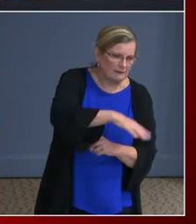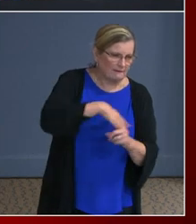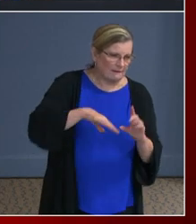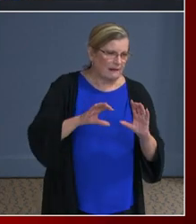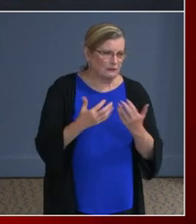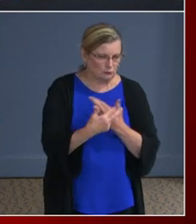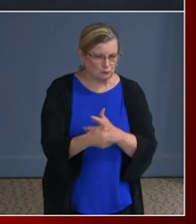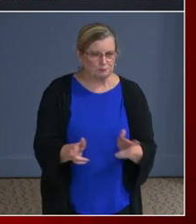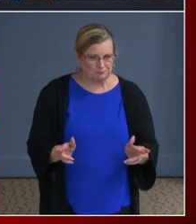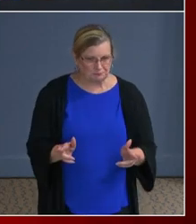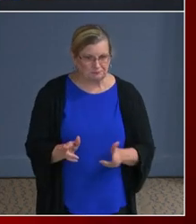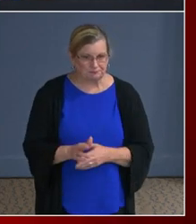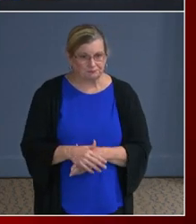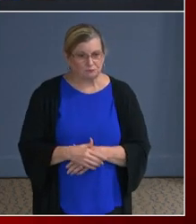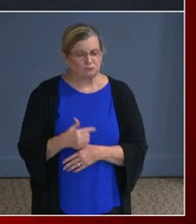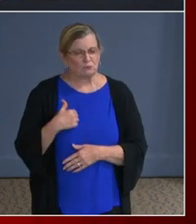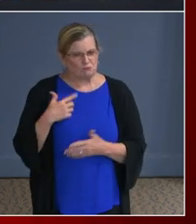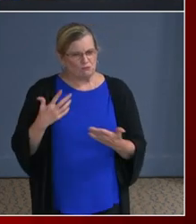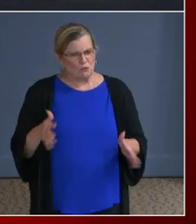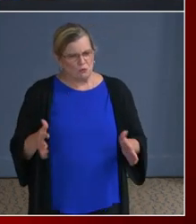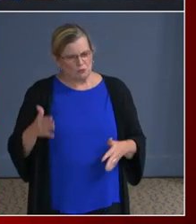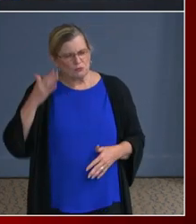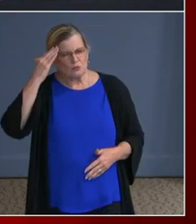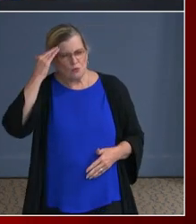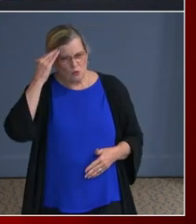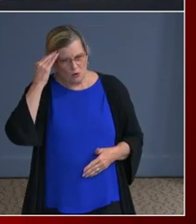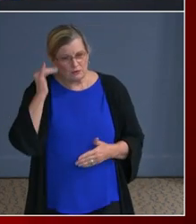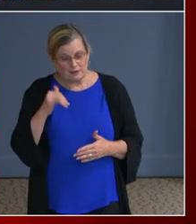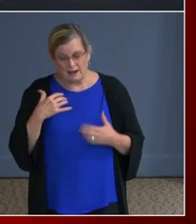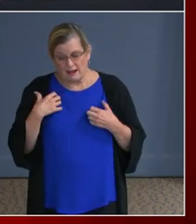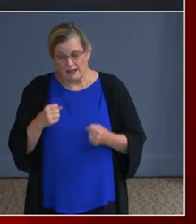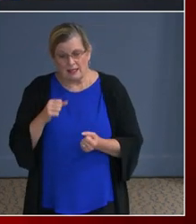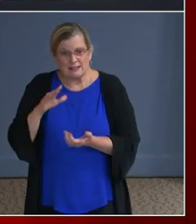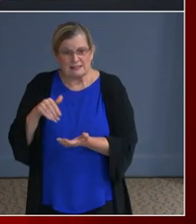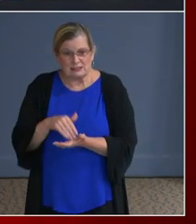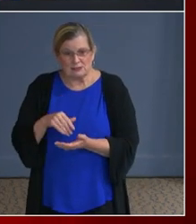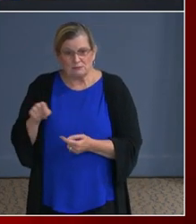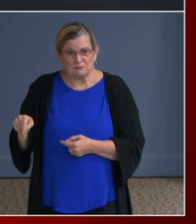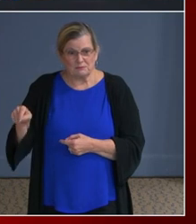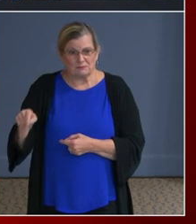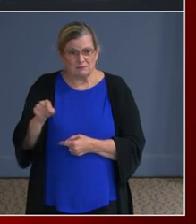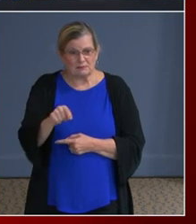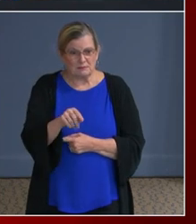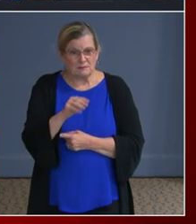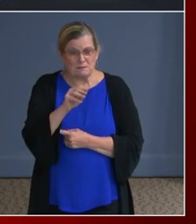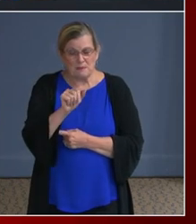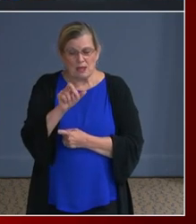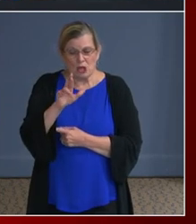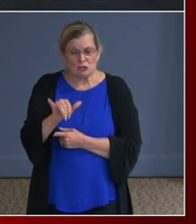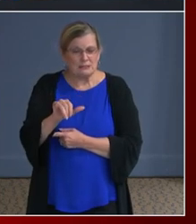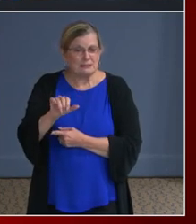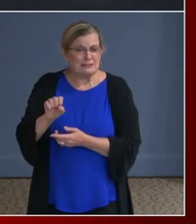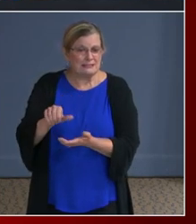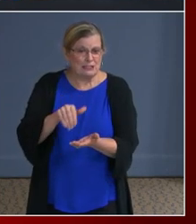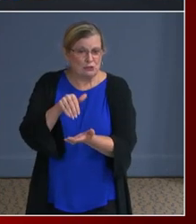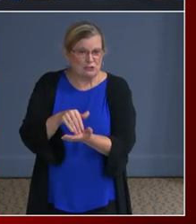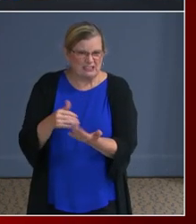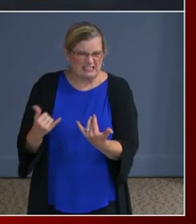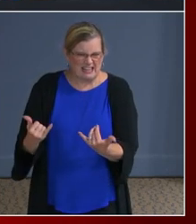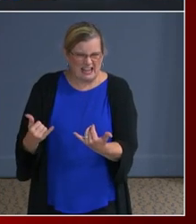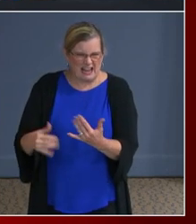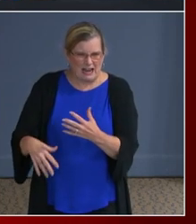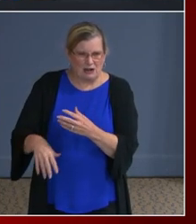We do know that some of our health centers, such as Mary Center, has opened additional locations